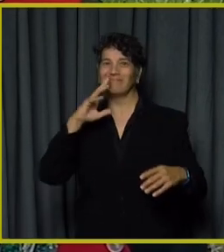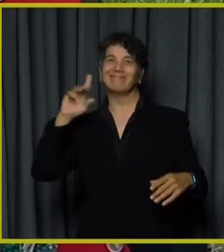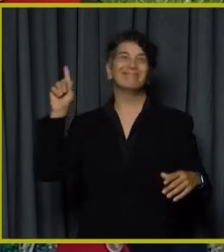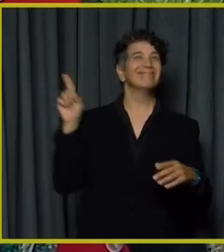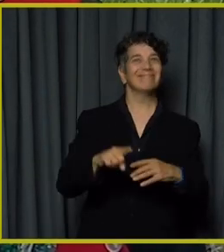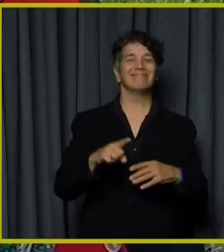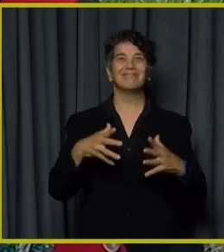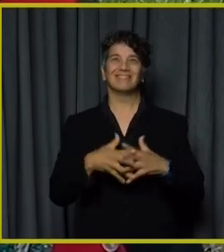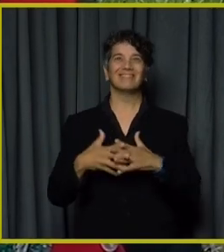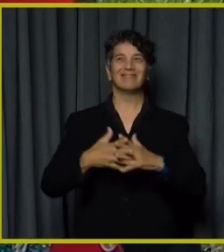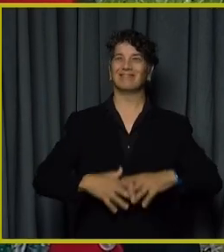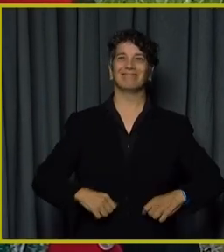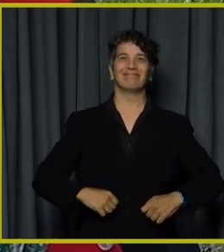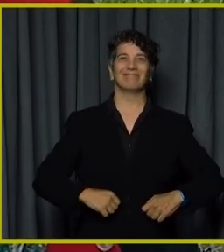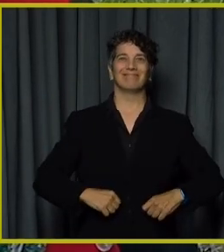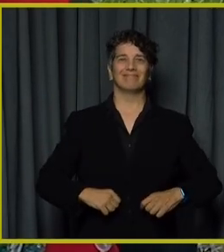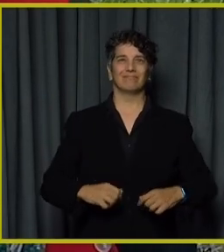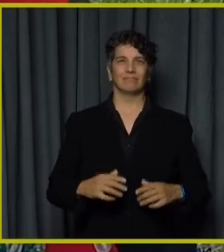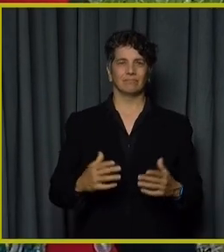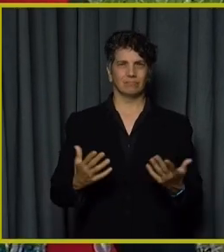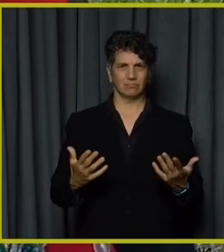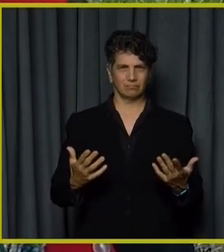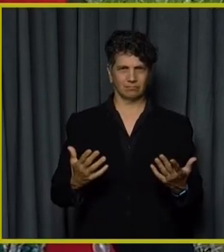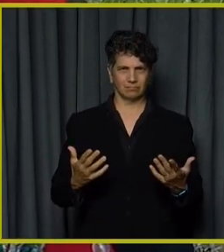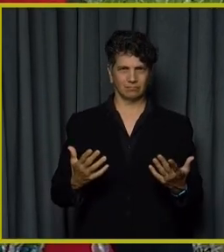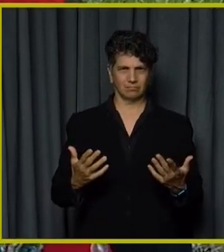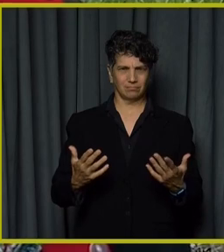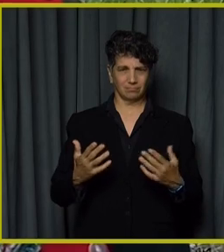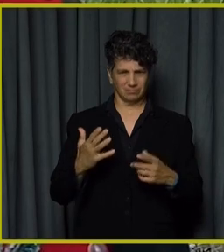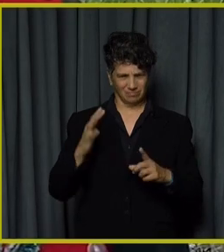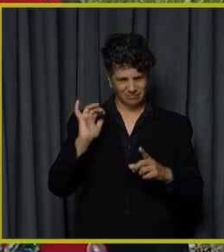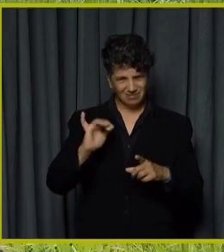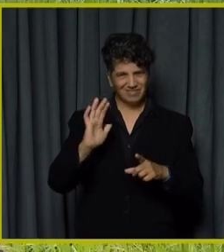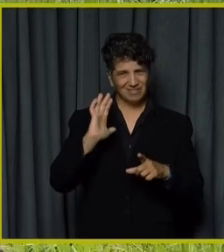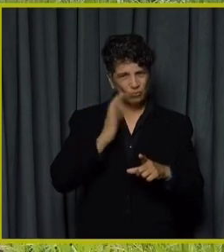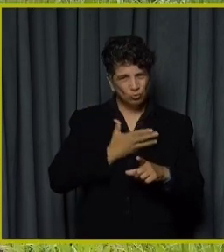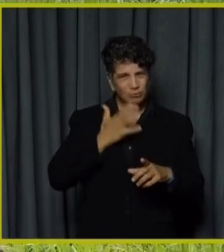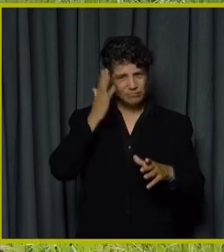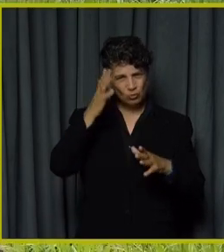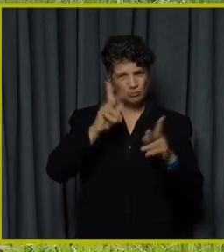Our future will be something we create together.